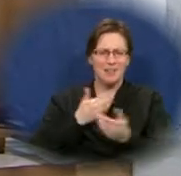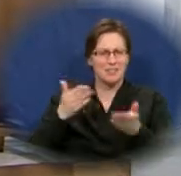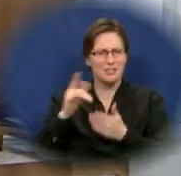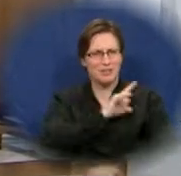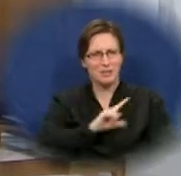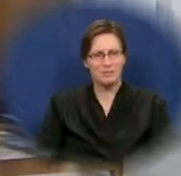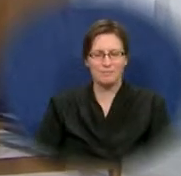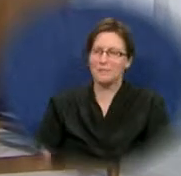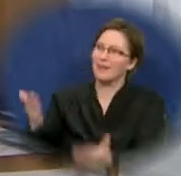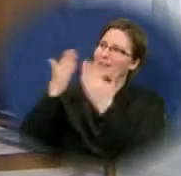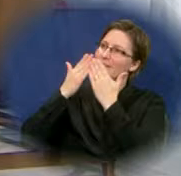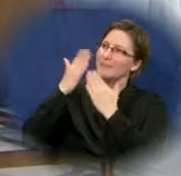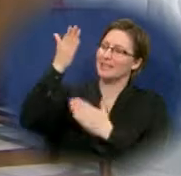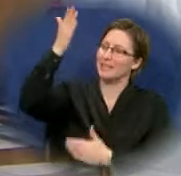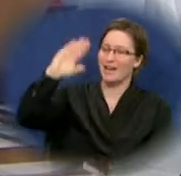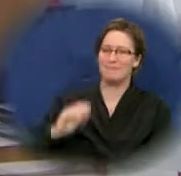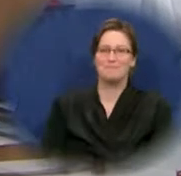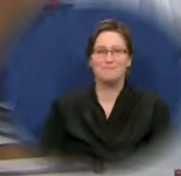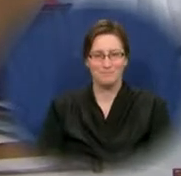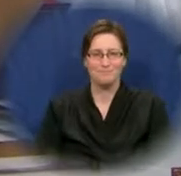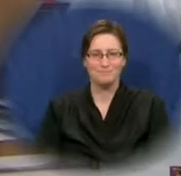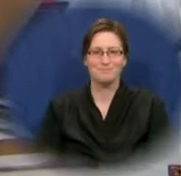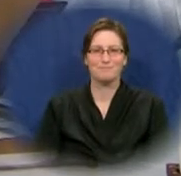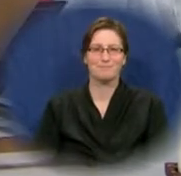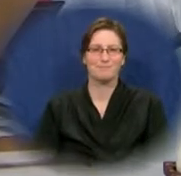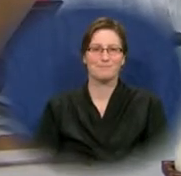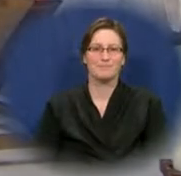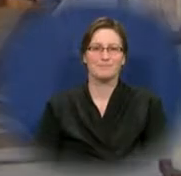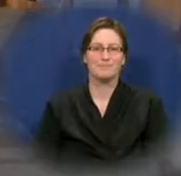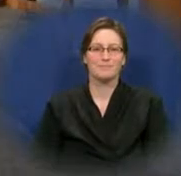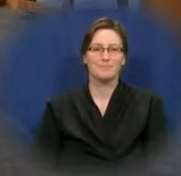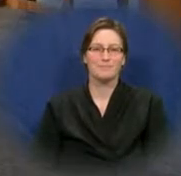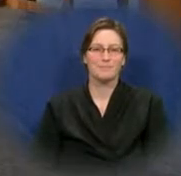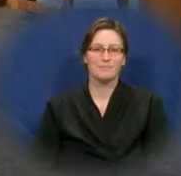serve the Lord. Thanks be to God.